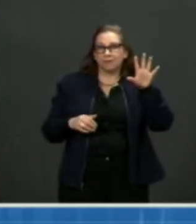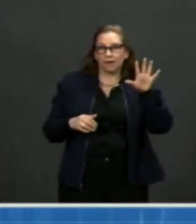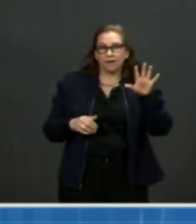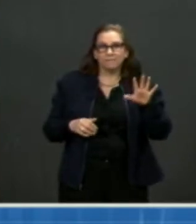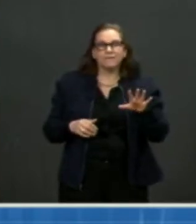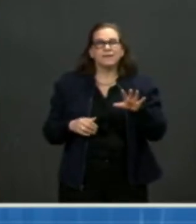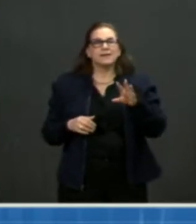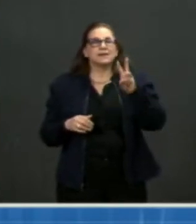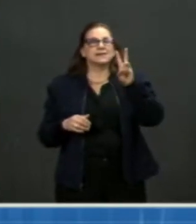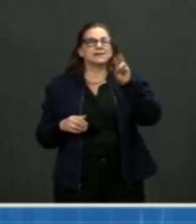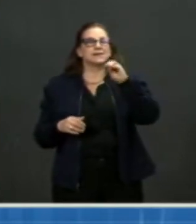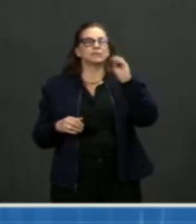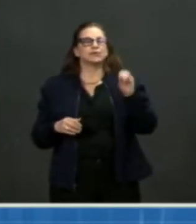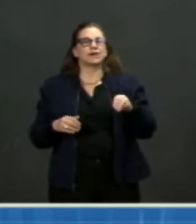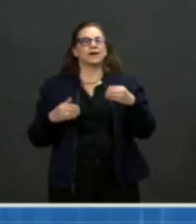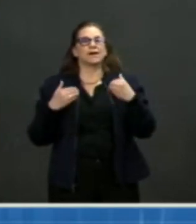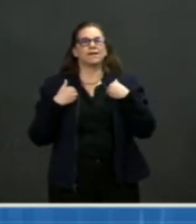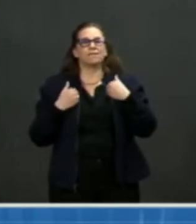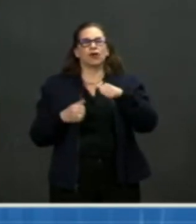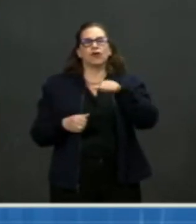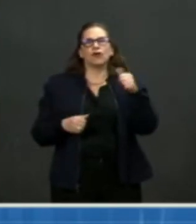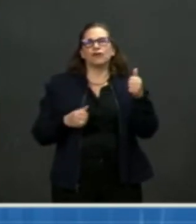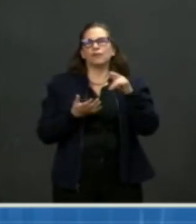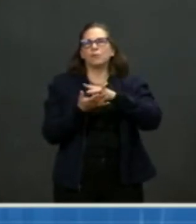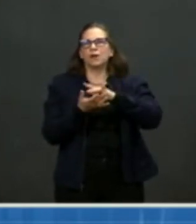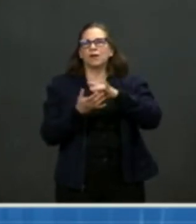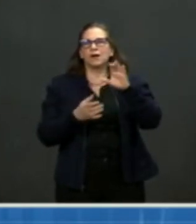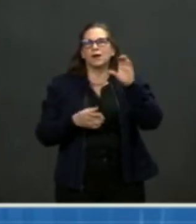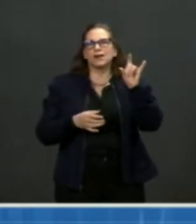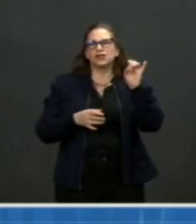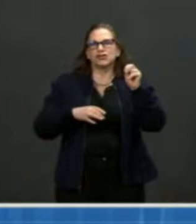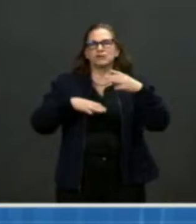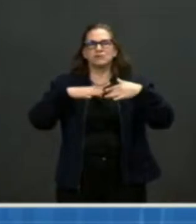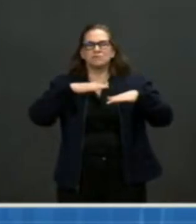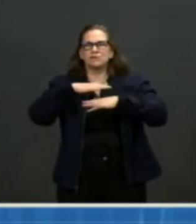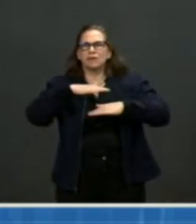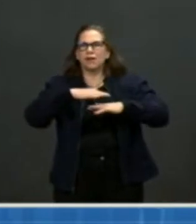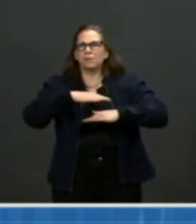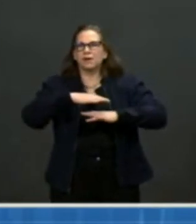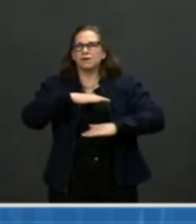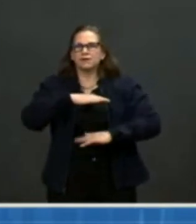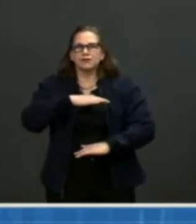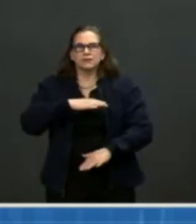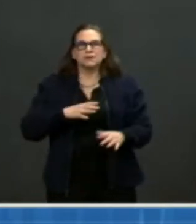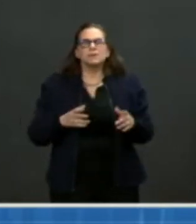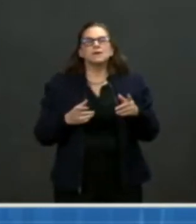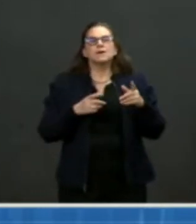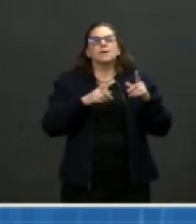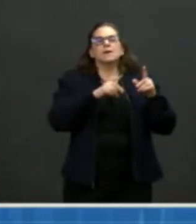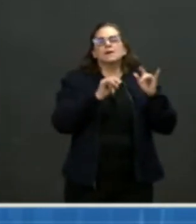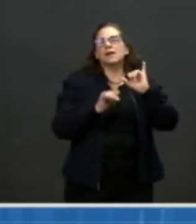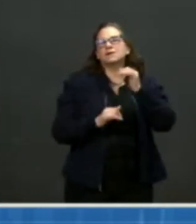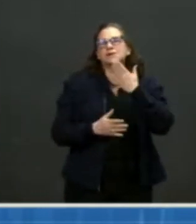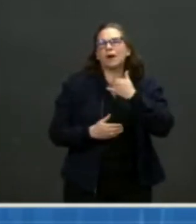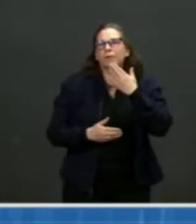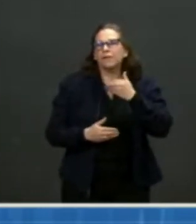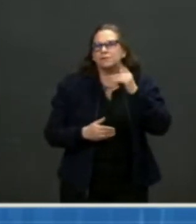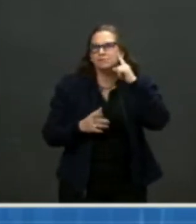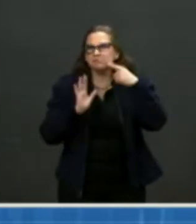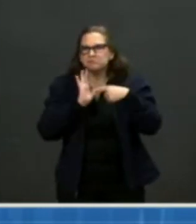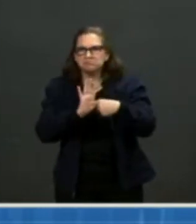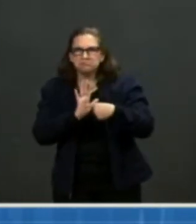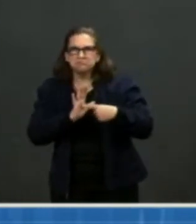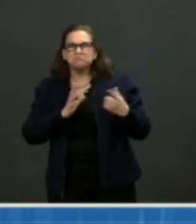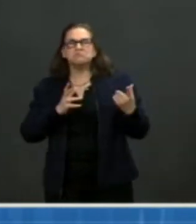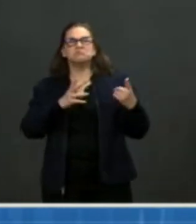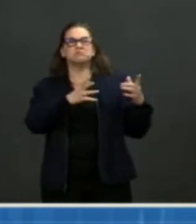for progression of severe COVID-19, such as diabetes, severe obesity, or cardiac disease. This is important